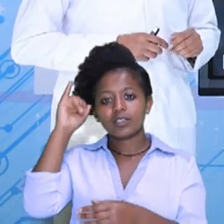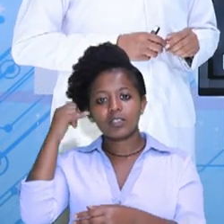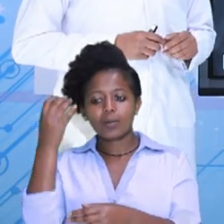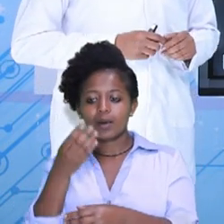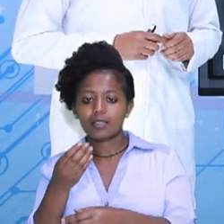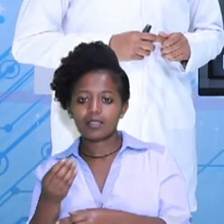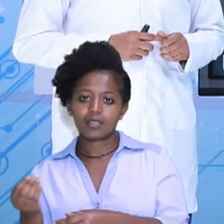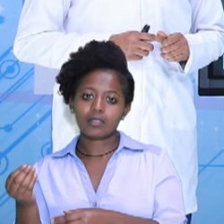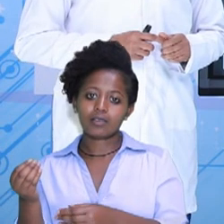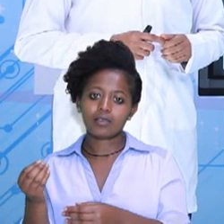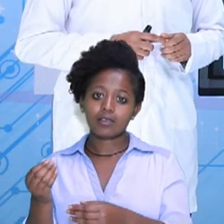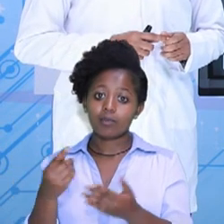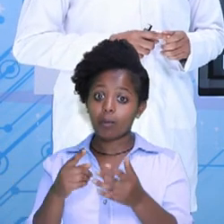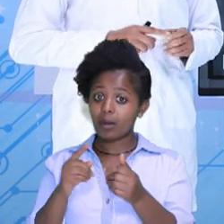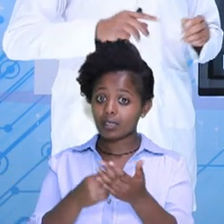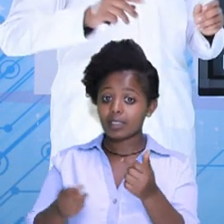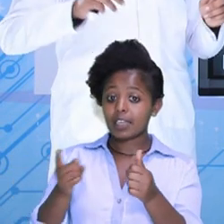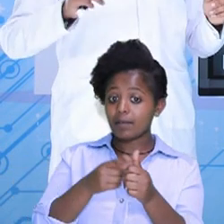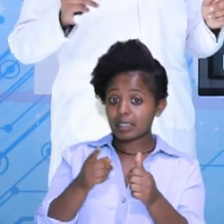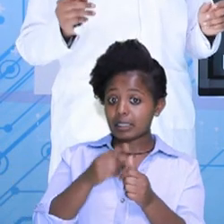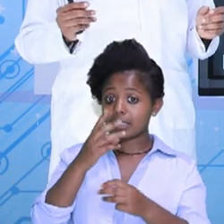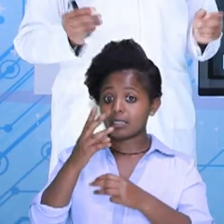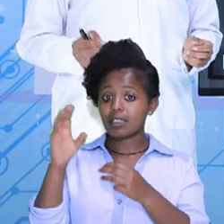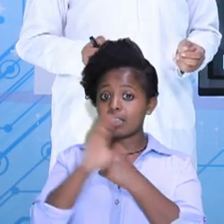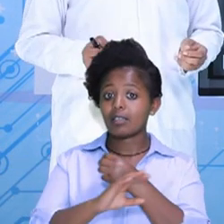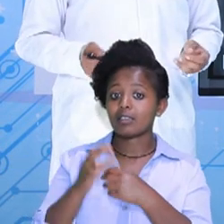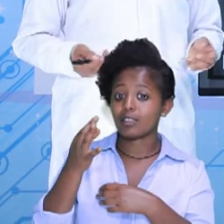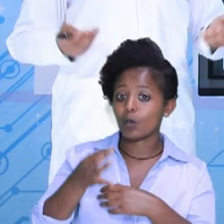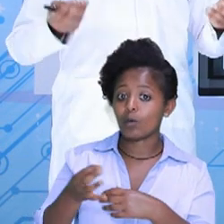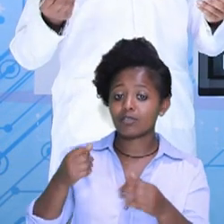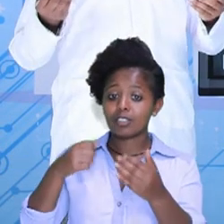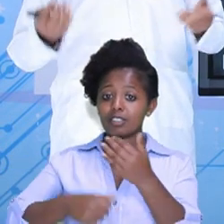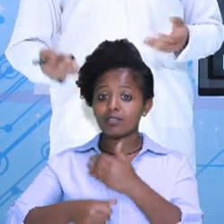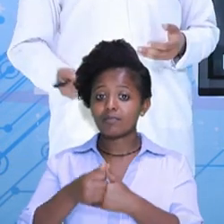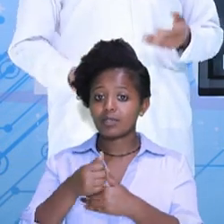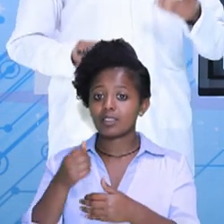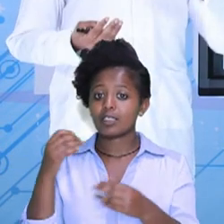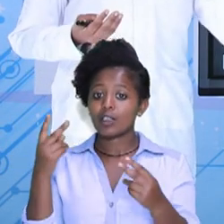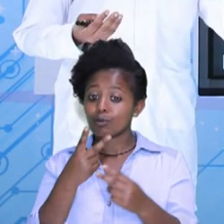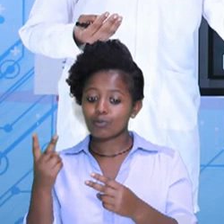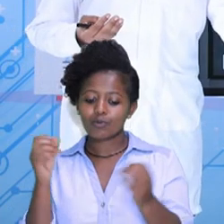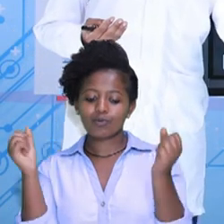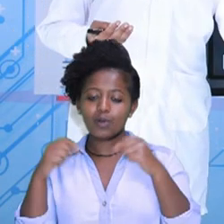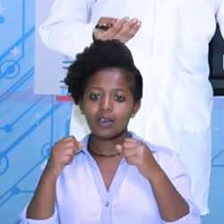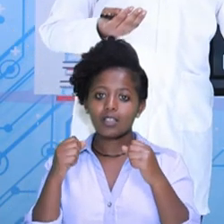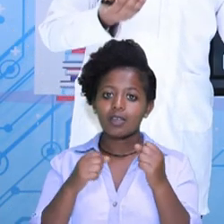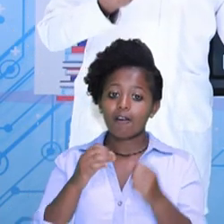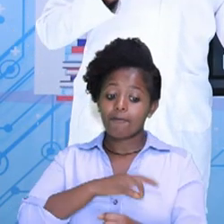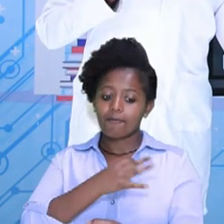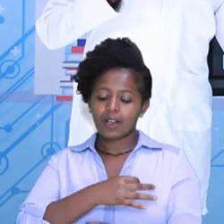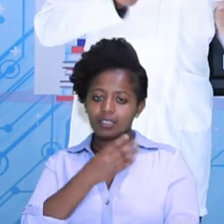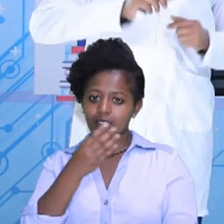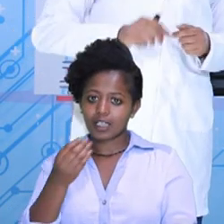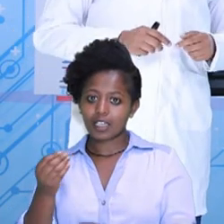countries. By the way, the first country in the world defeated the two superpowers, France